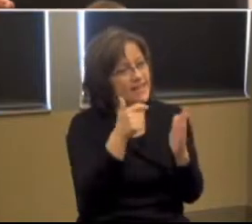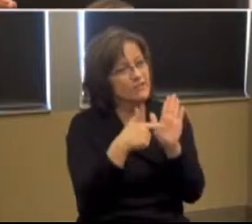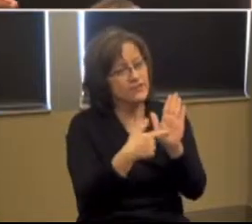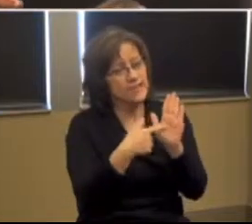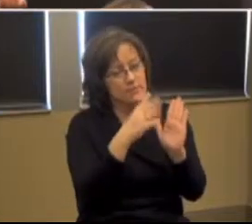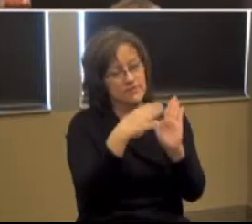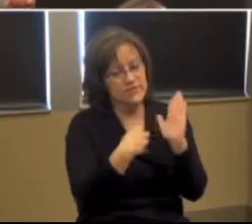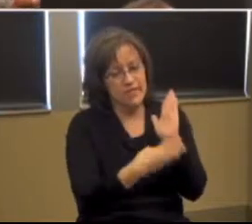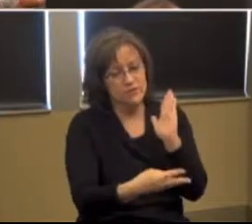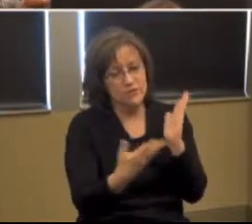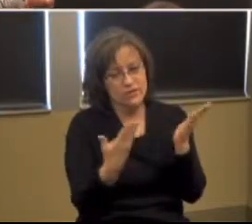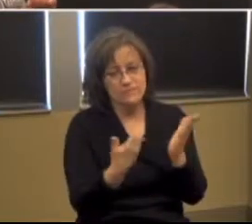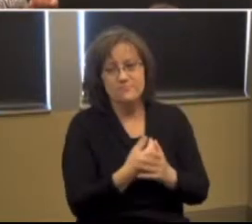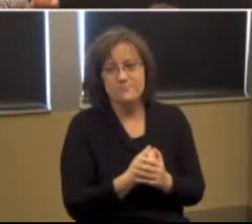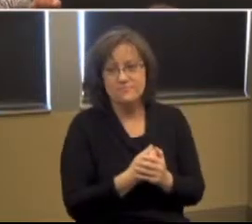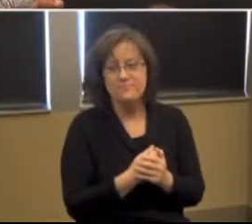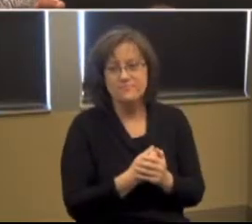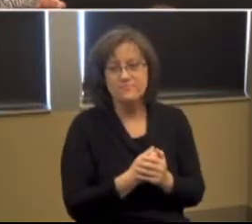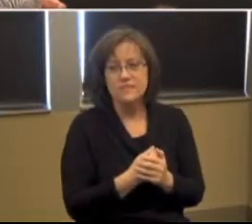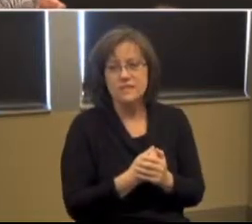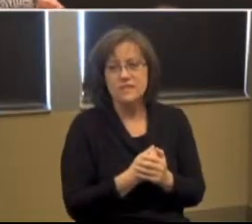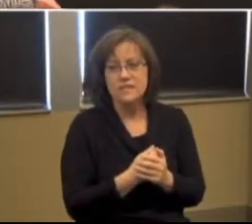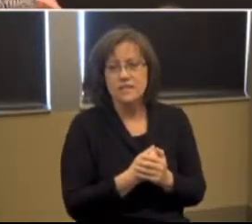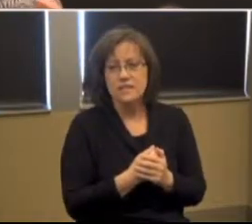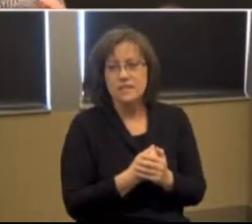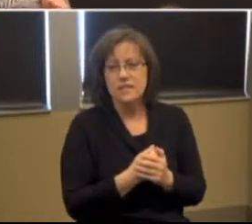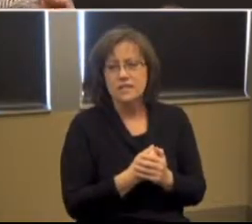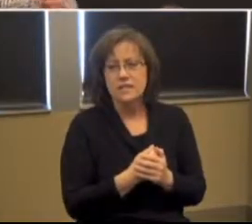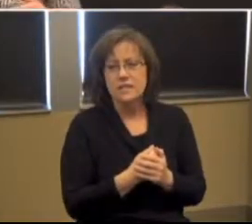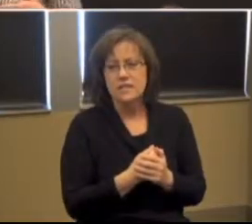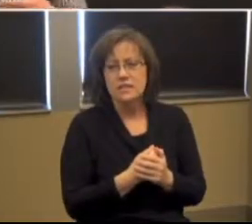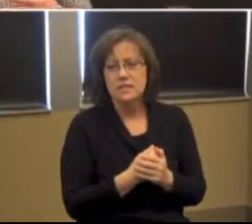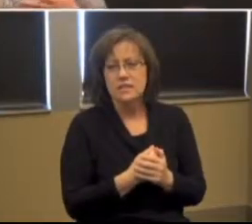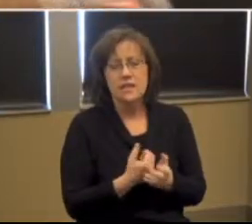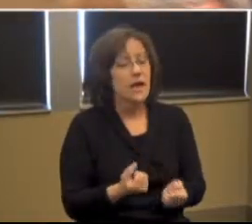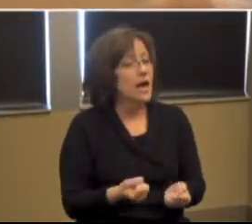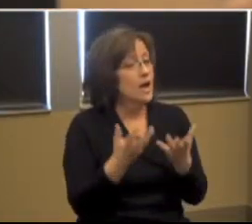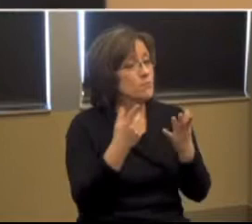schedule. Nick? So,